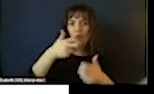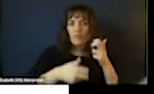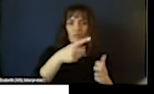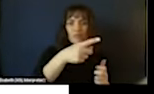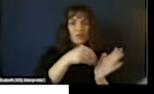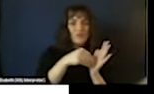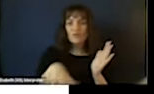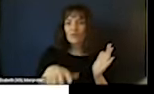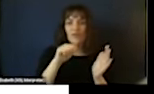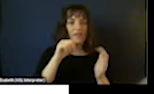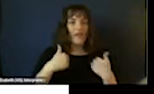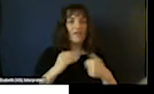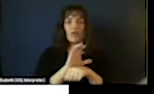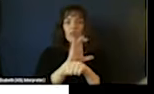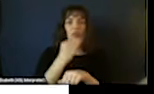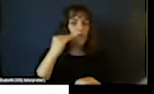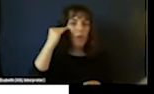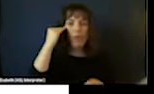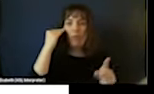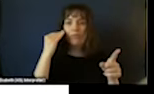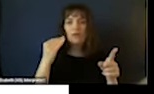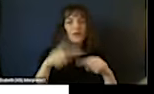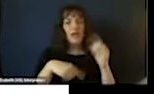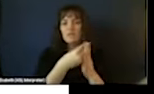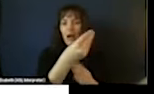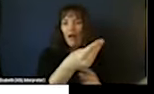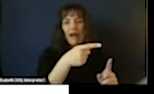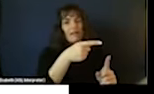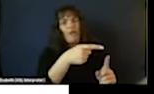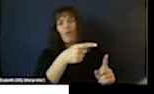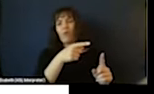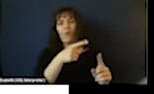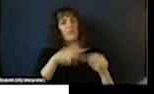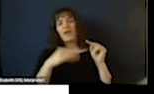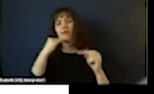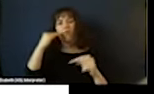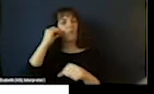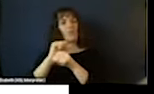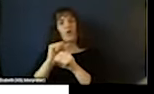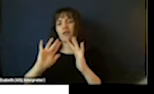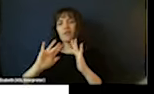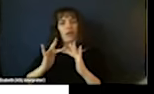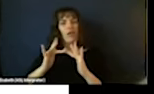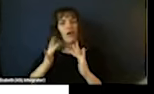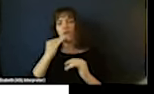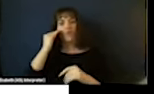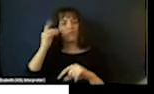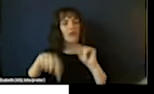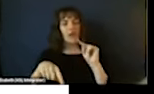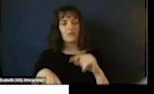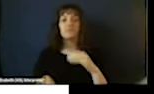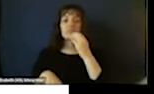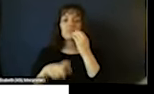show that they have mastered the material. So once you do a check for barriers and remove any that you see, You